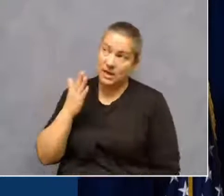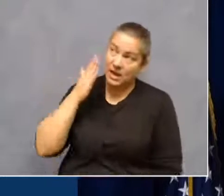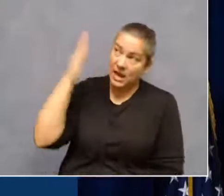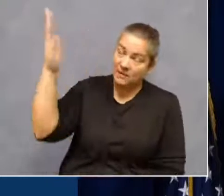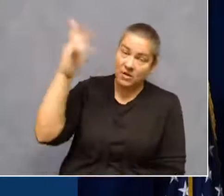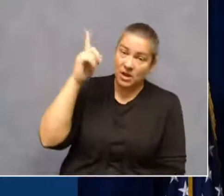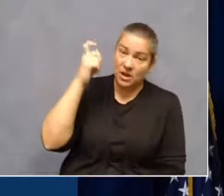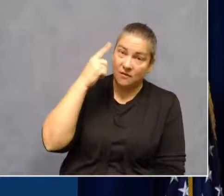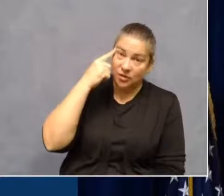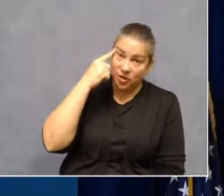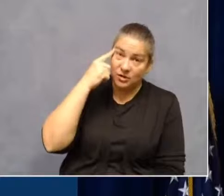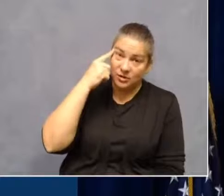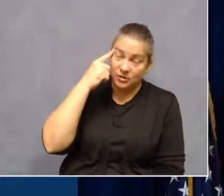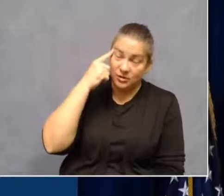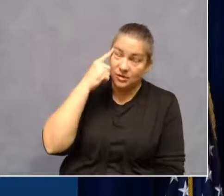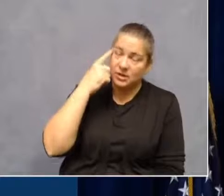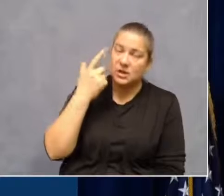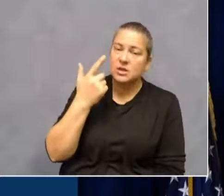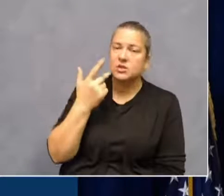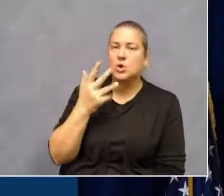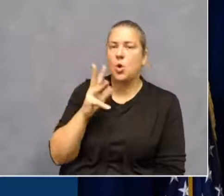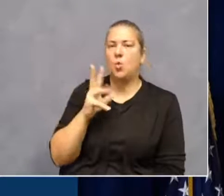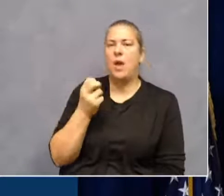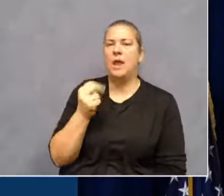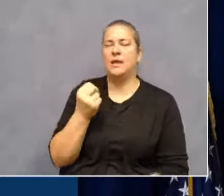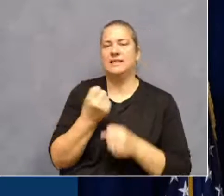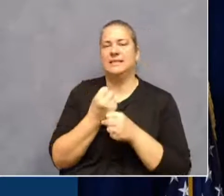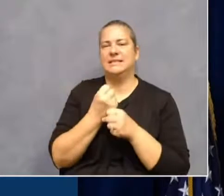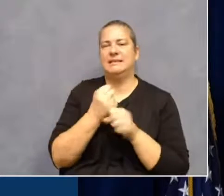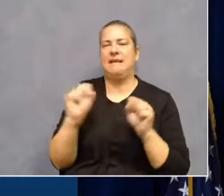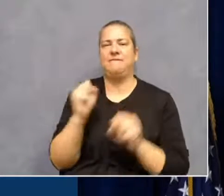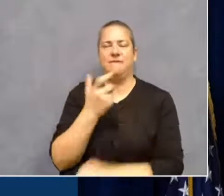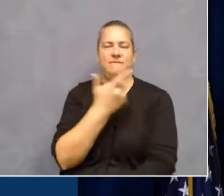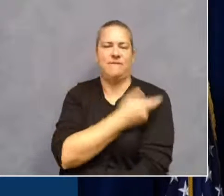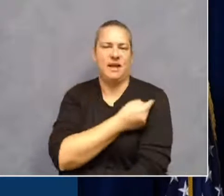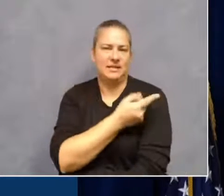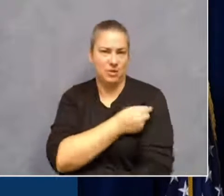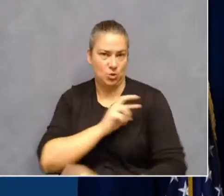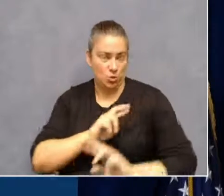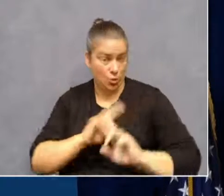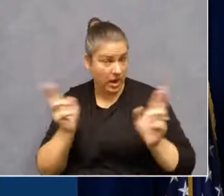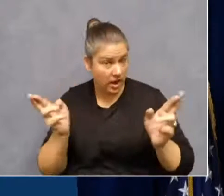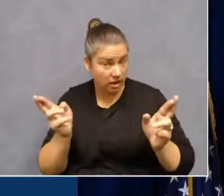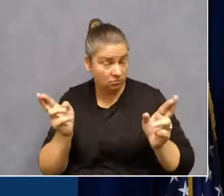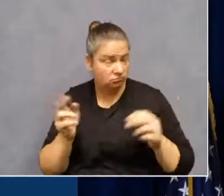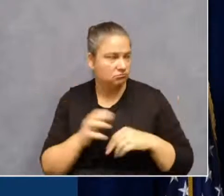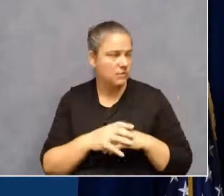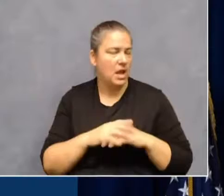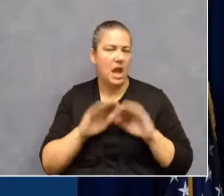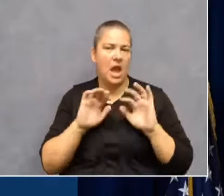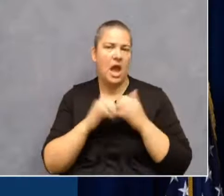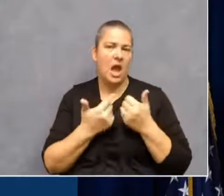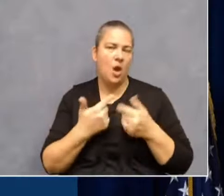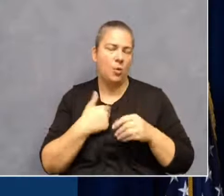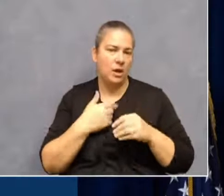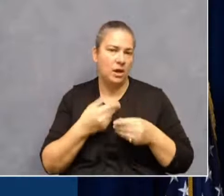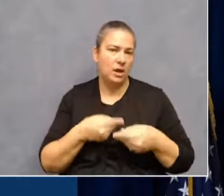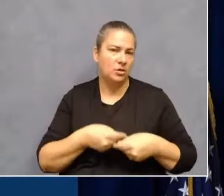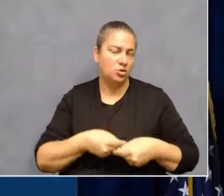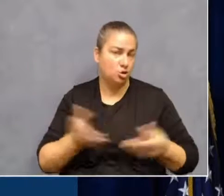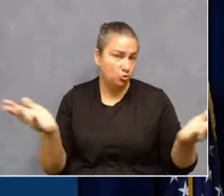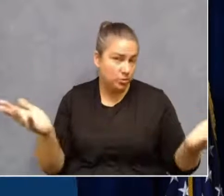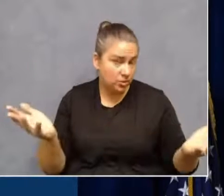on when a safe vaccine is ready, how we will distribute it, much of the timing of which will